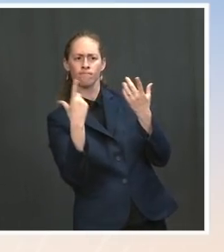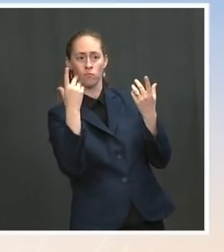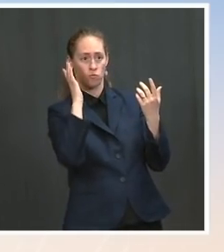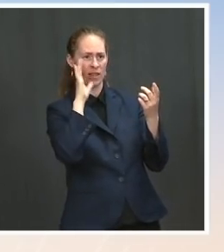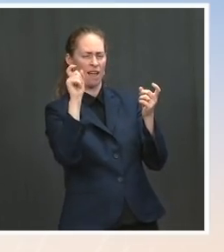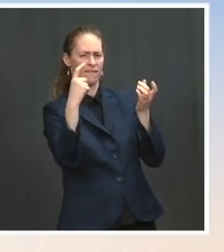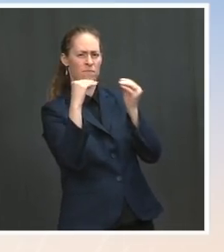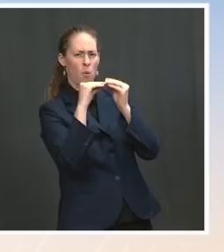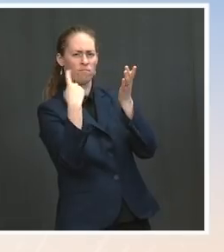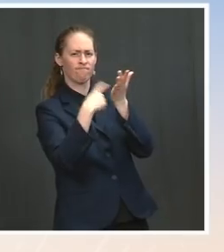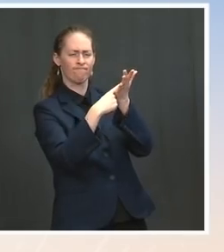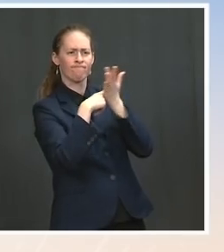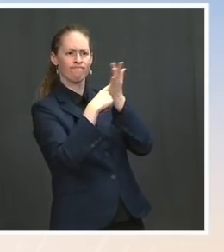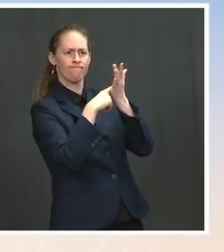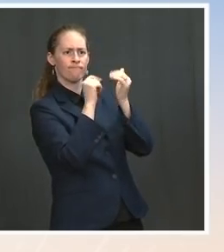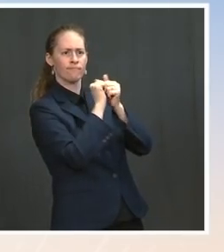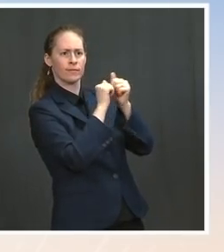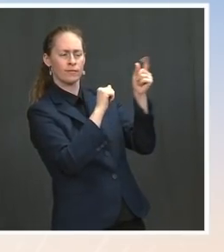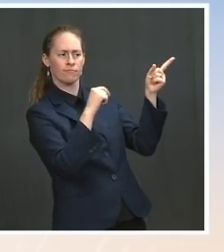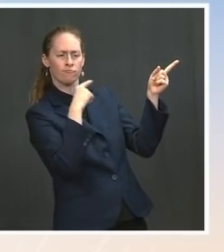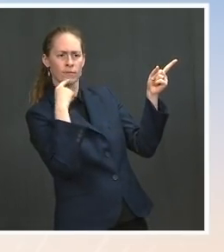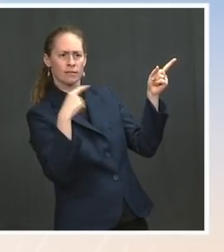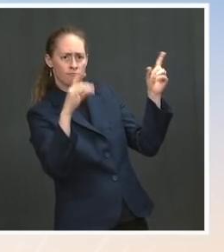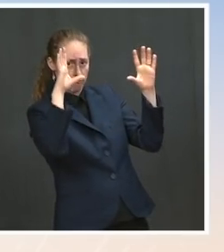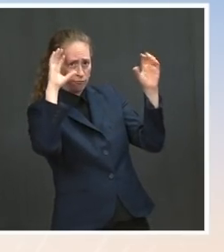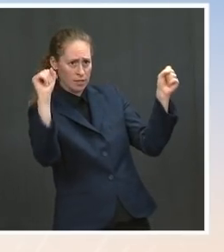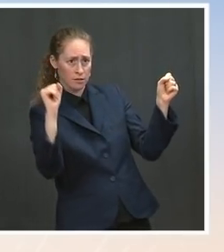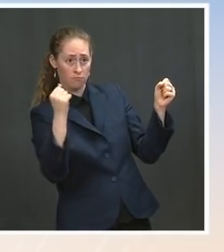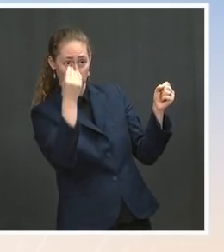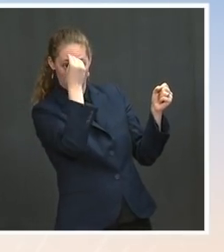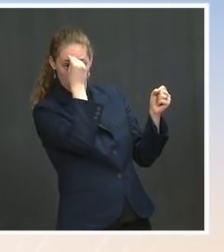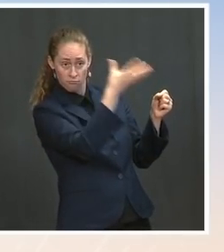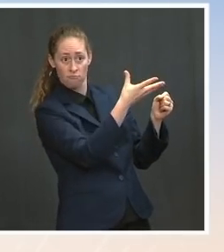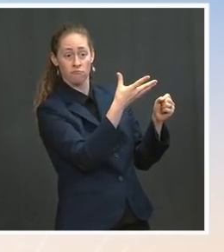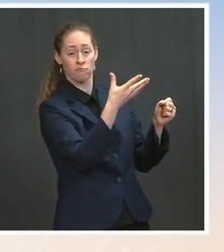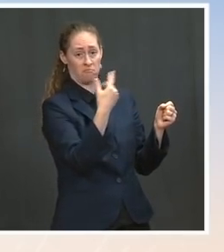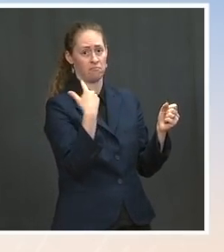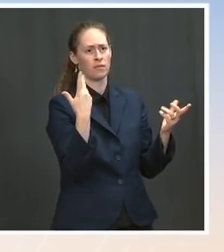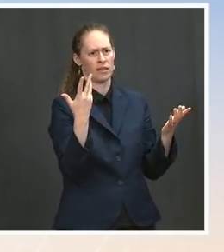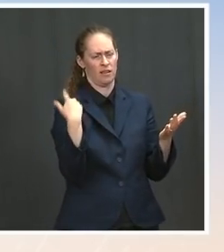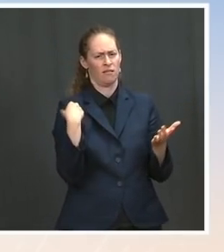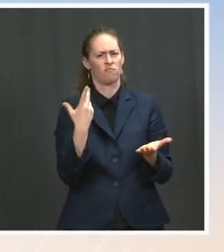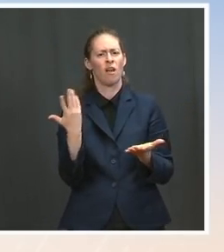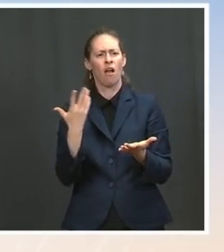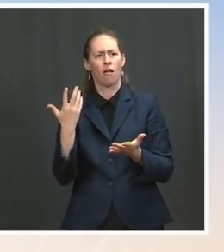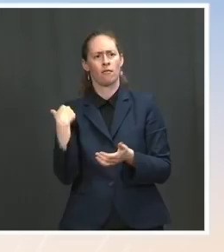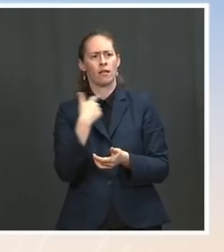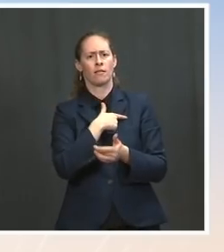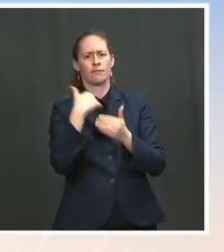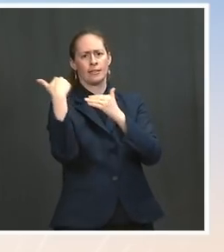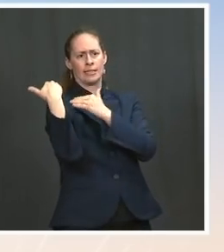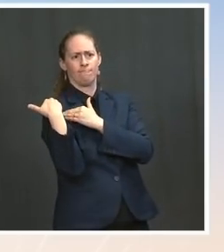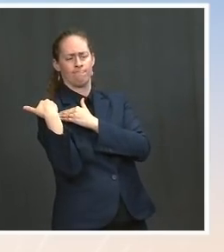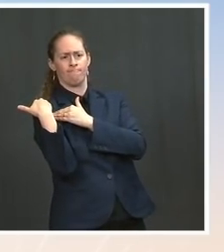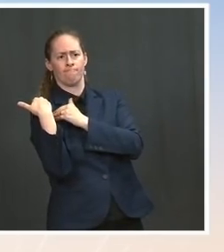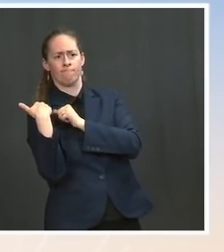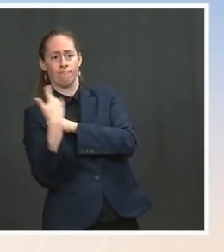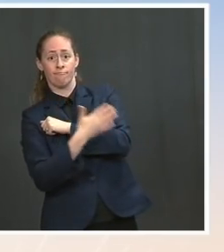Putin to reiterate the fact that we believe that responsible states do not harbor ransomware criminals.